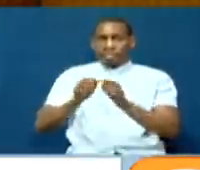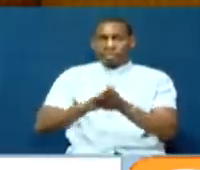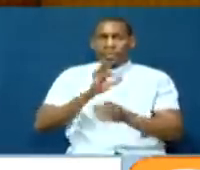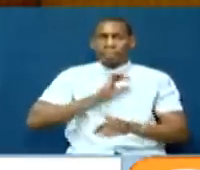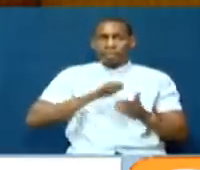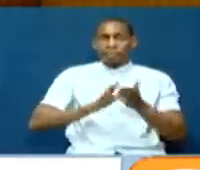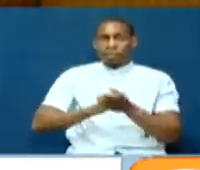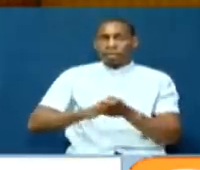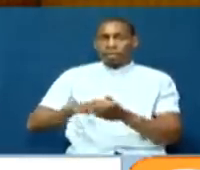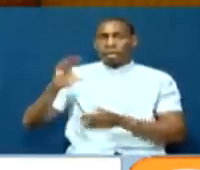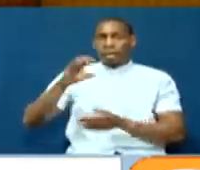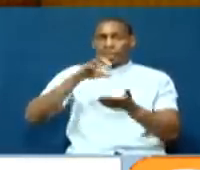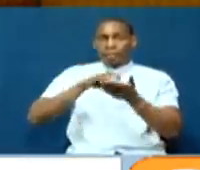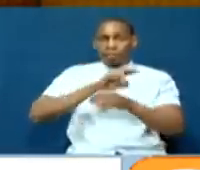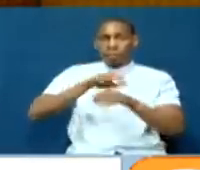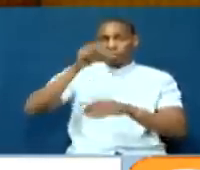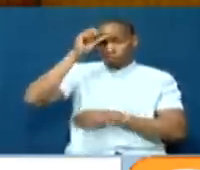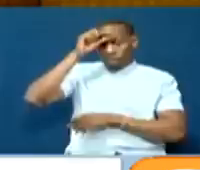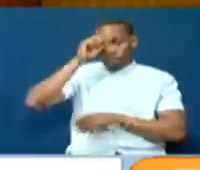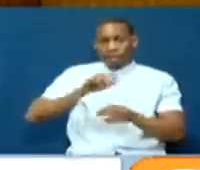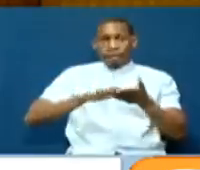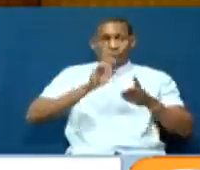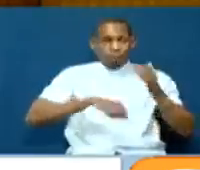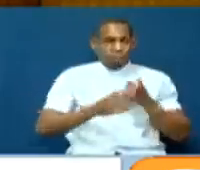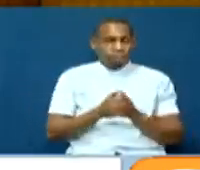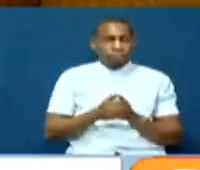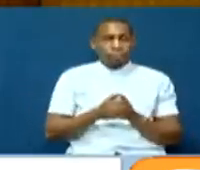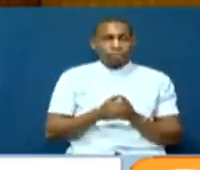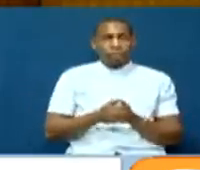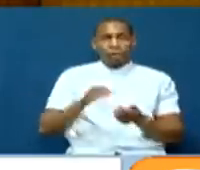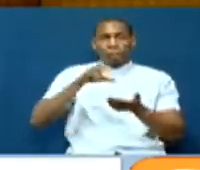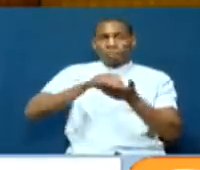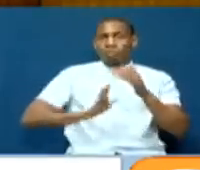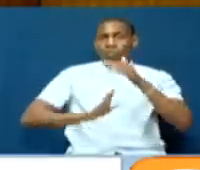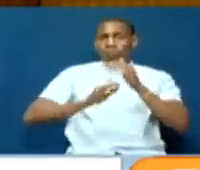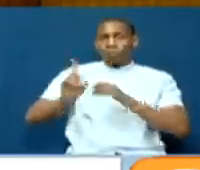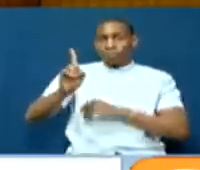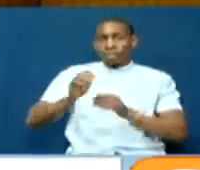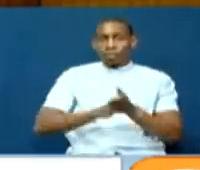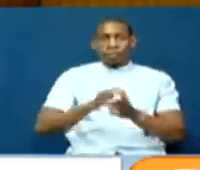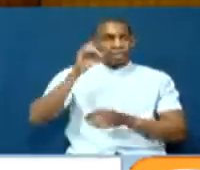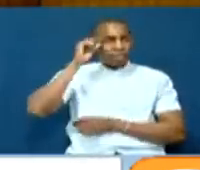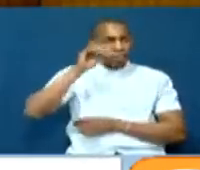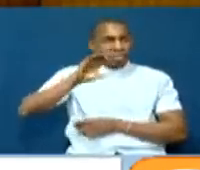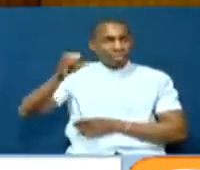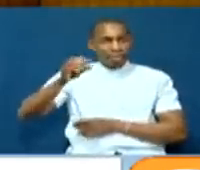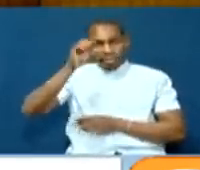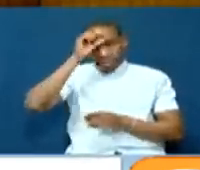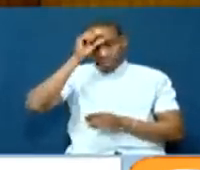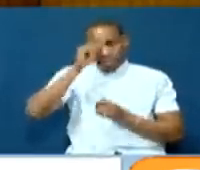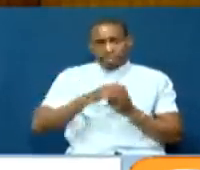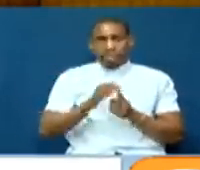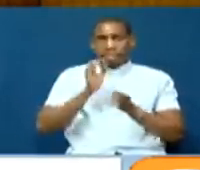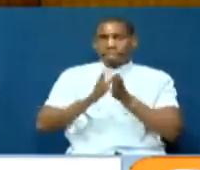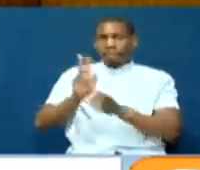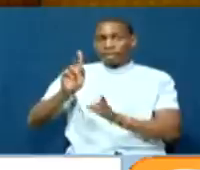a cabinet slot in the national government as well as plum positions in Nairobi and Mombasa county governments